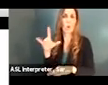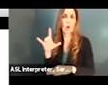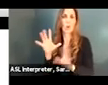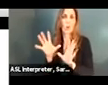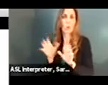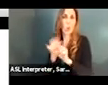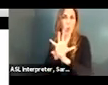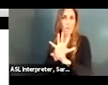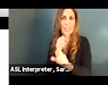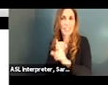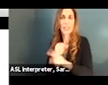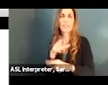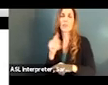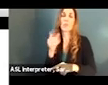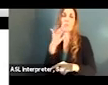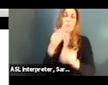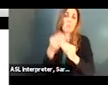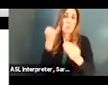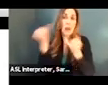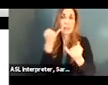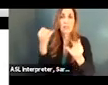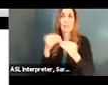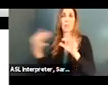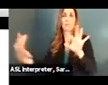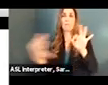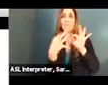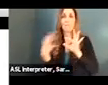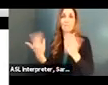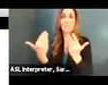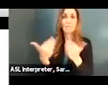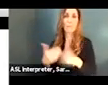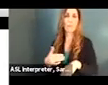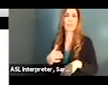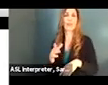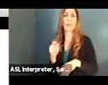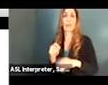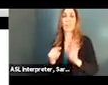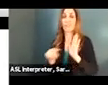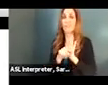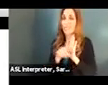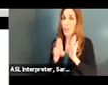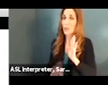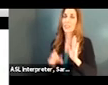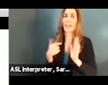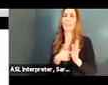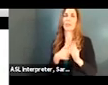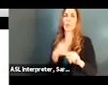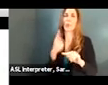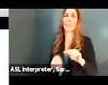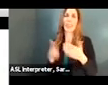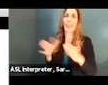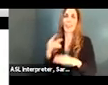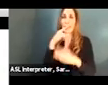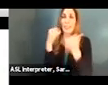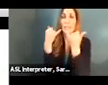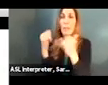So it's been great to get more insight from more folks on the team. The only downside is we can't actually let the kiddo play with any of